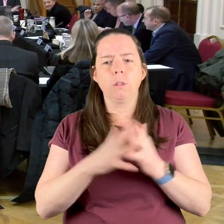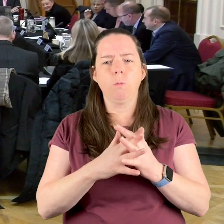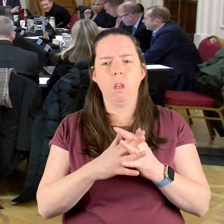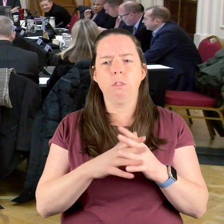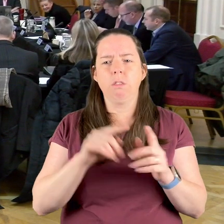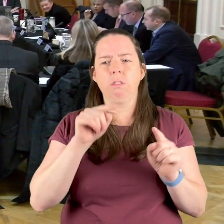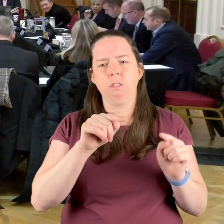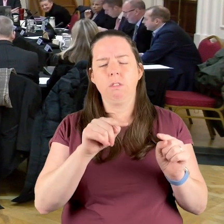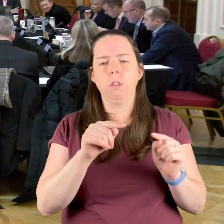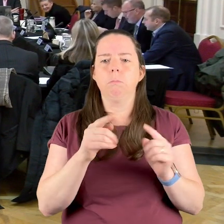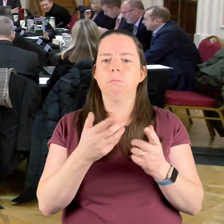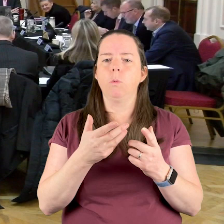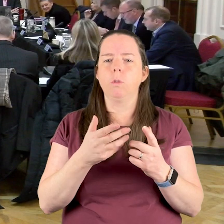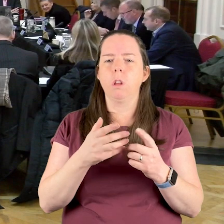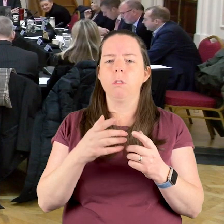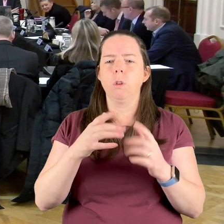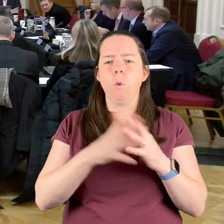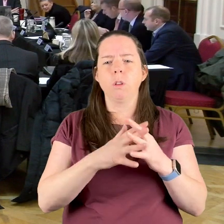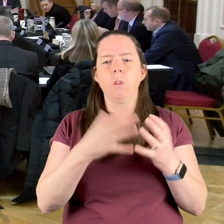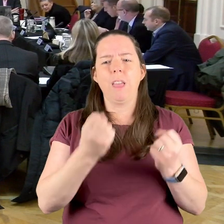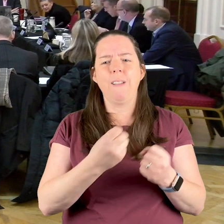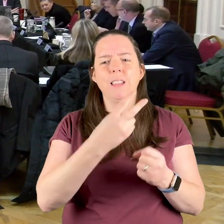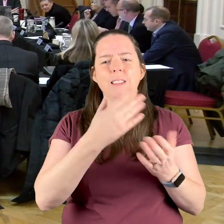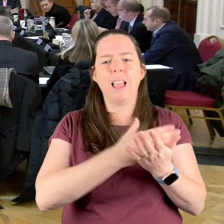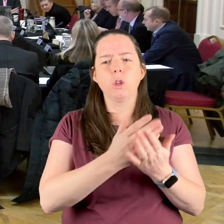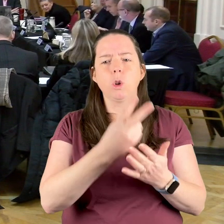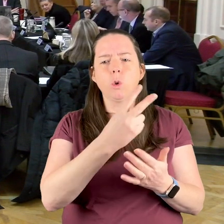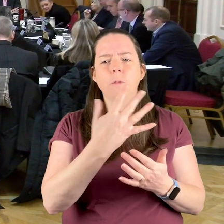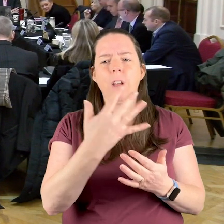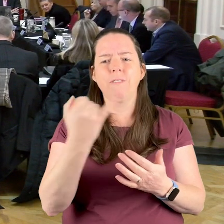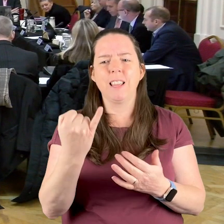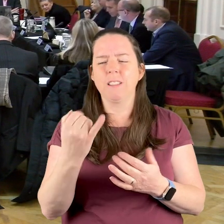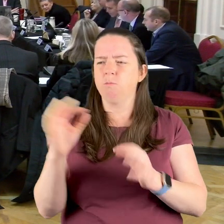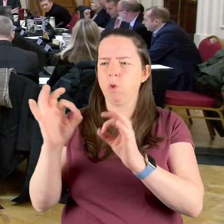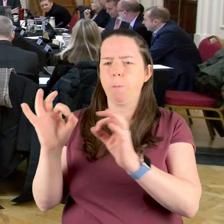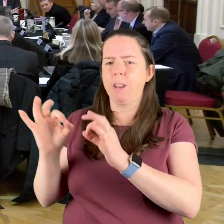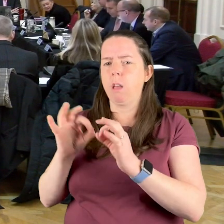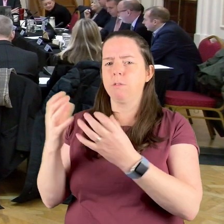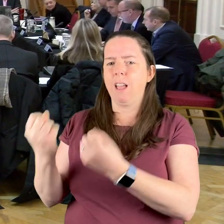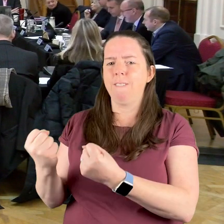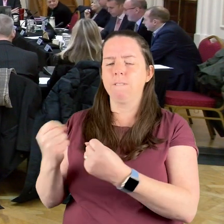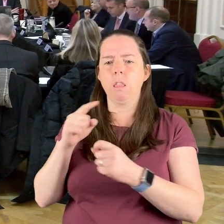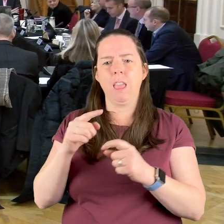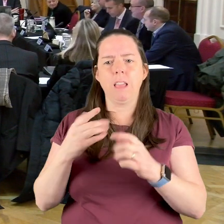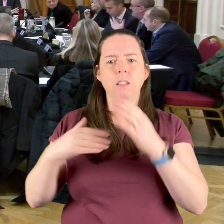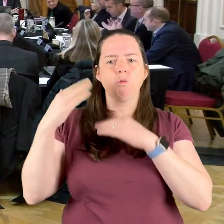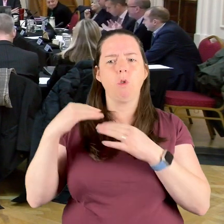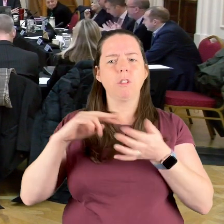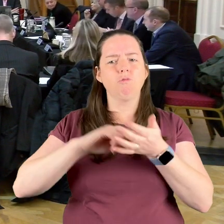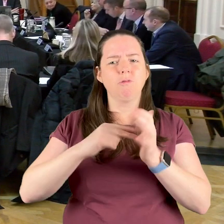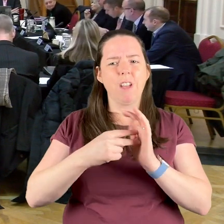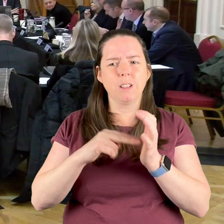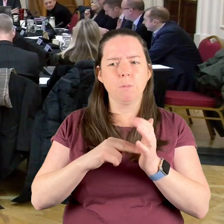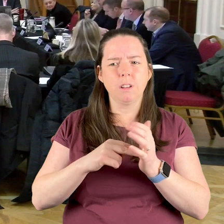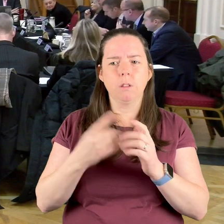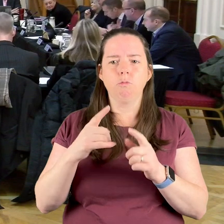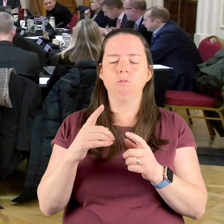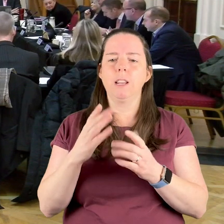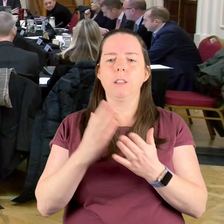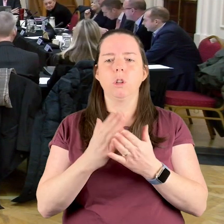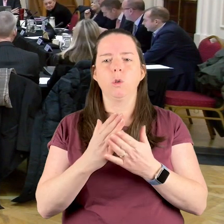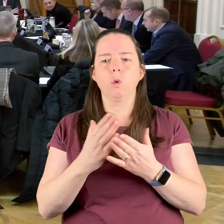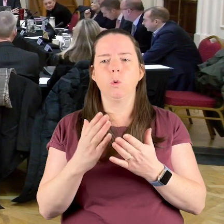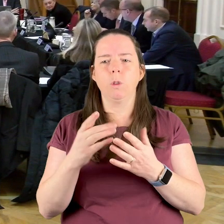also just to call out why has Wandsworth got a section 256 when no one else has? And that is a historic arrangement. It was